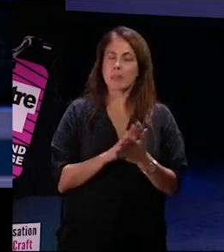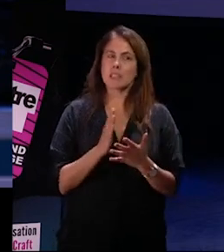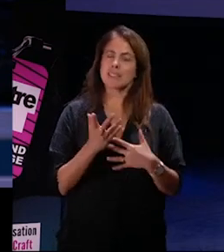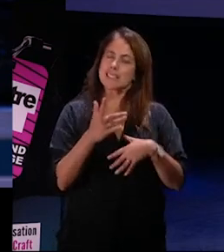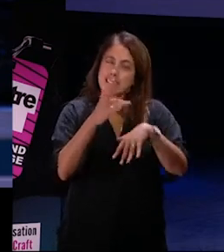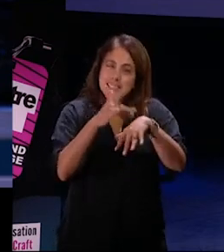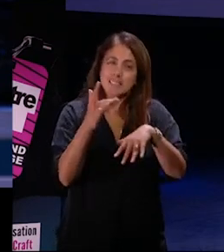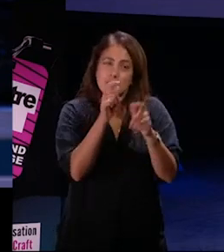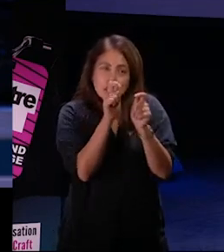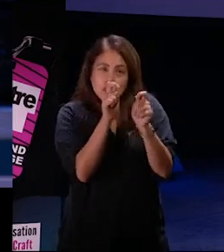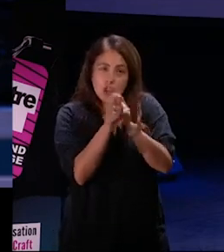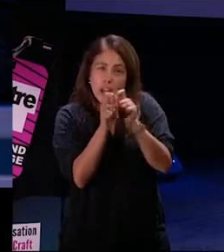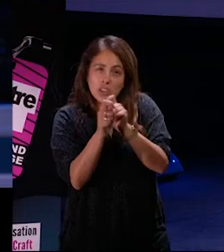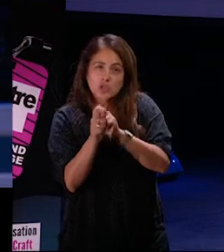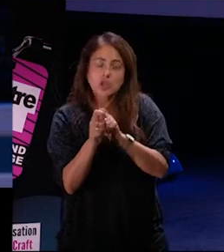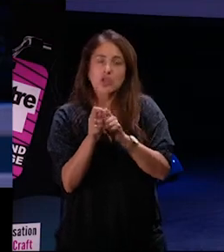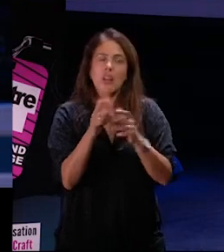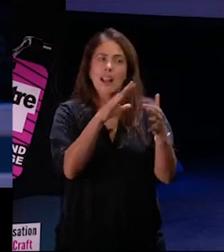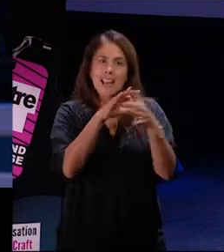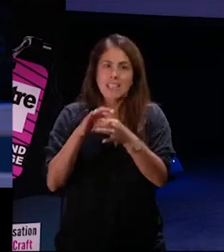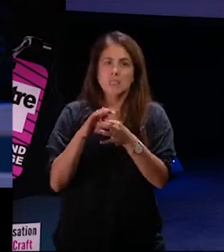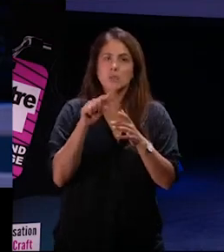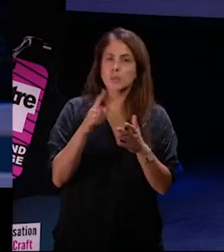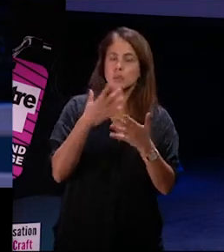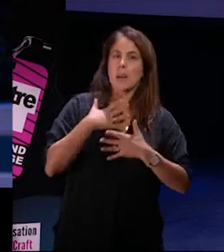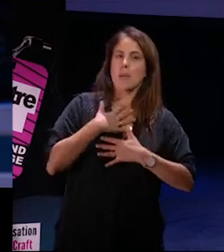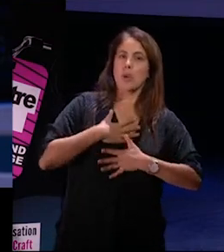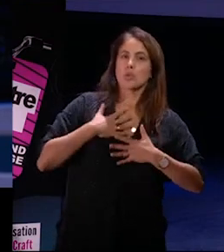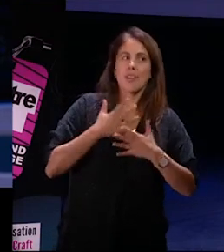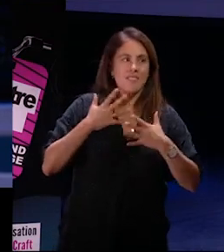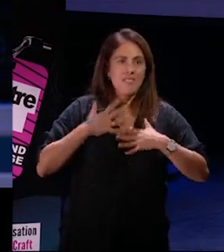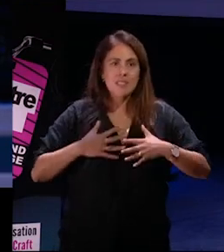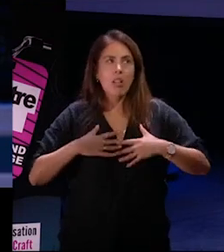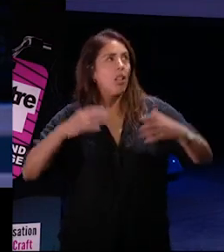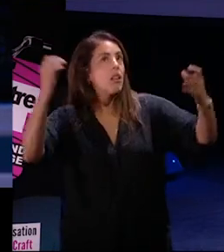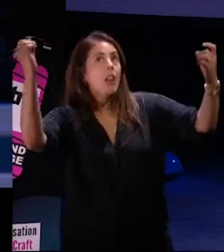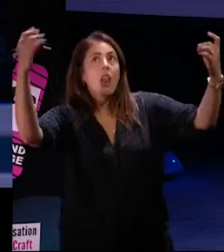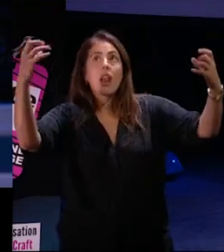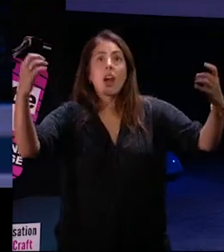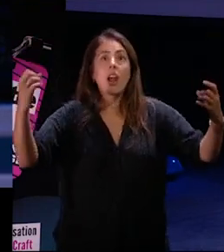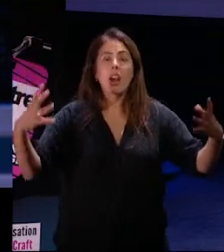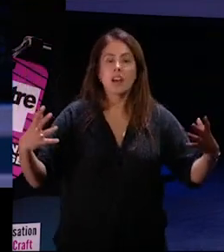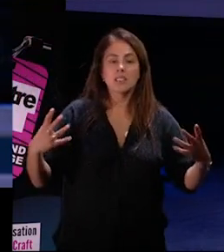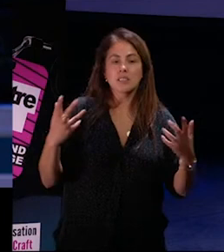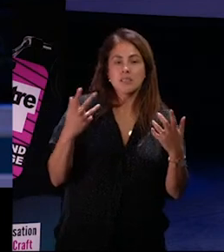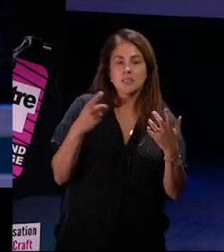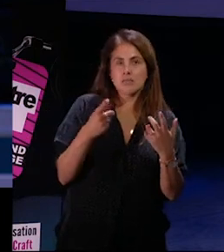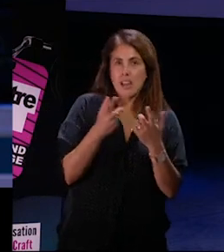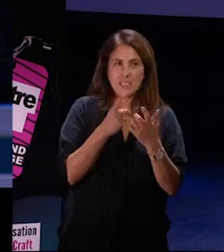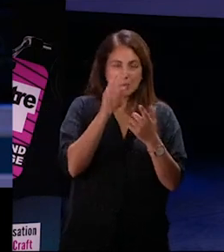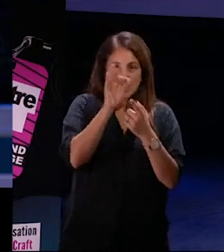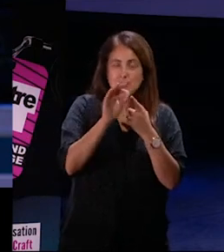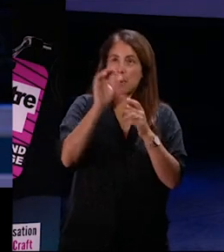sensitively change what she's doing in terms of the physical lights that are on at the percentage that they're